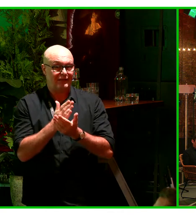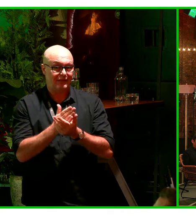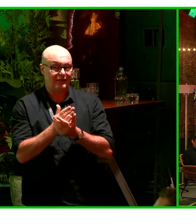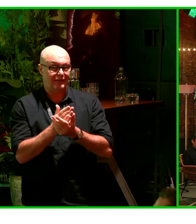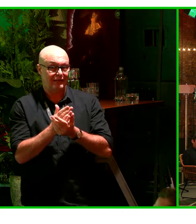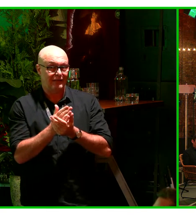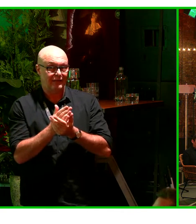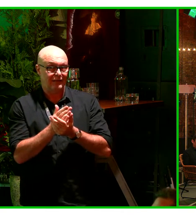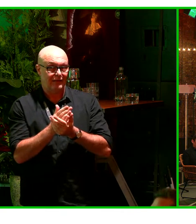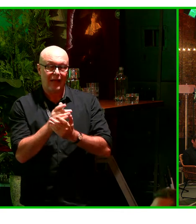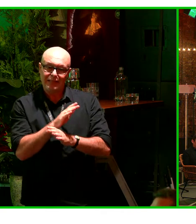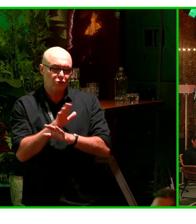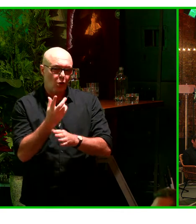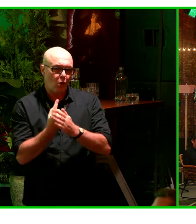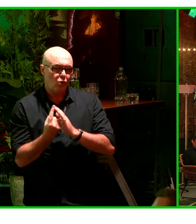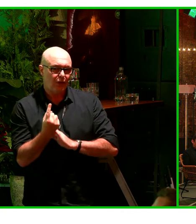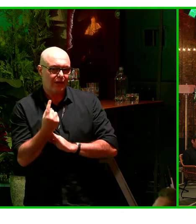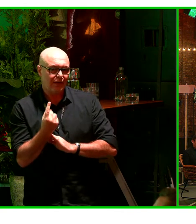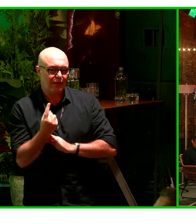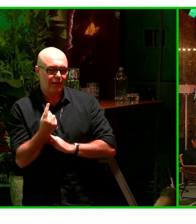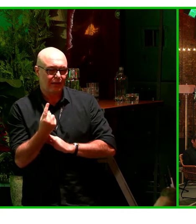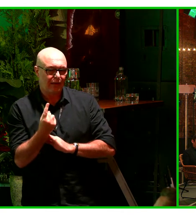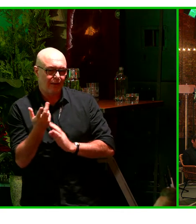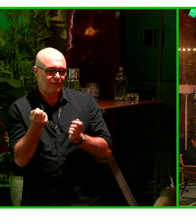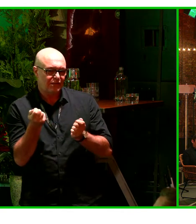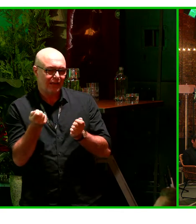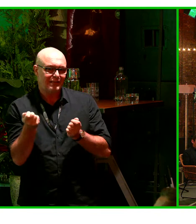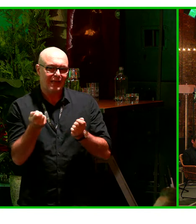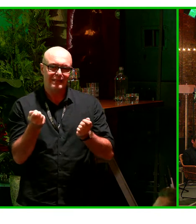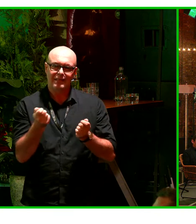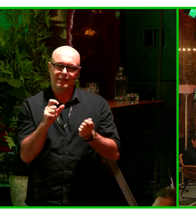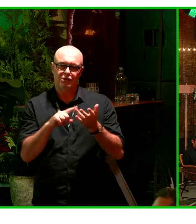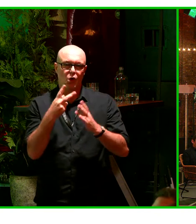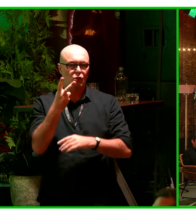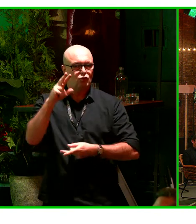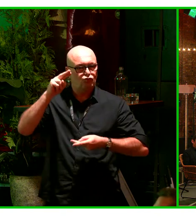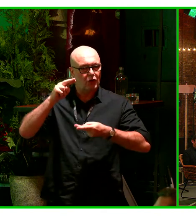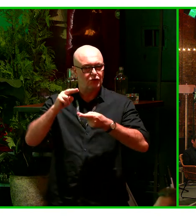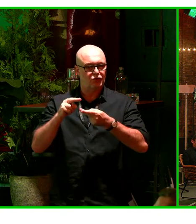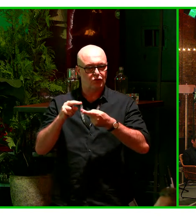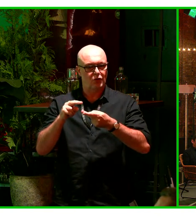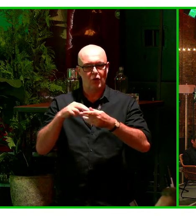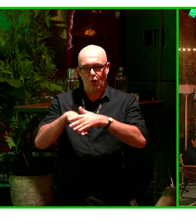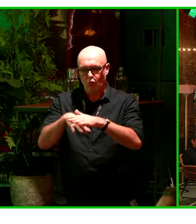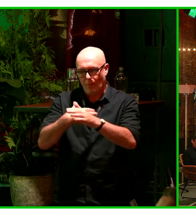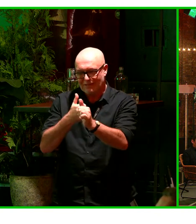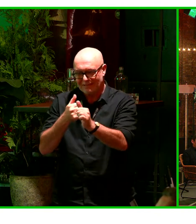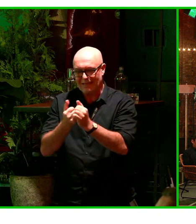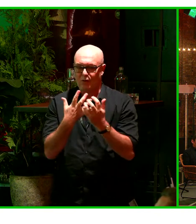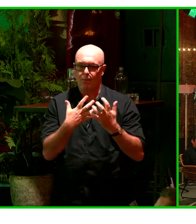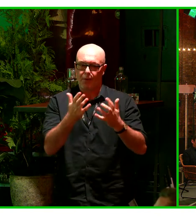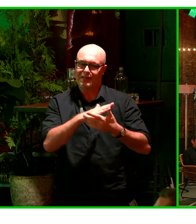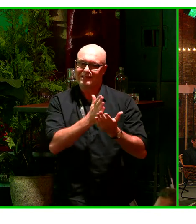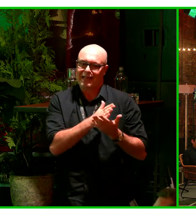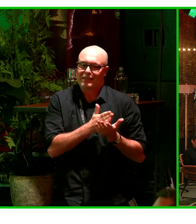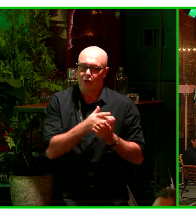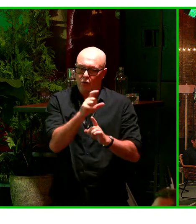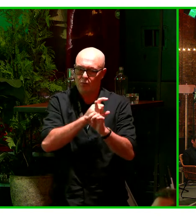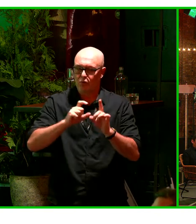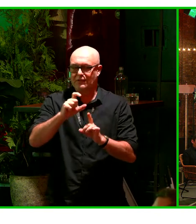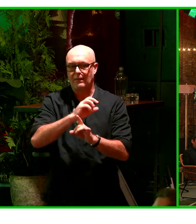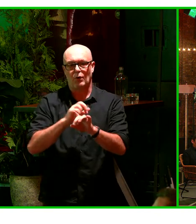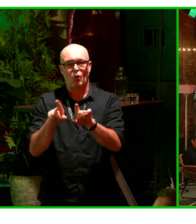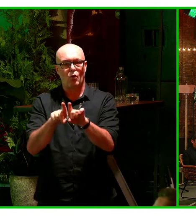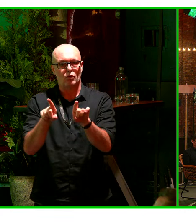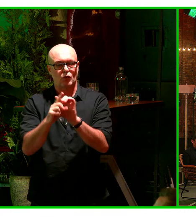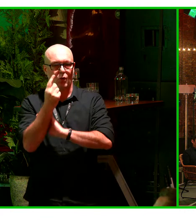excites us, is not just about being able to facilitate the decarbonisation of our businesses, public sector and communities, but it's the ability